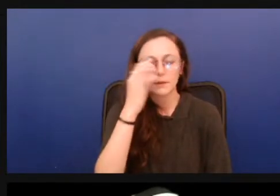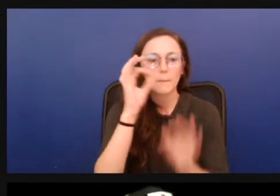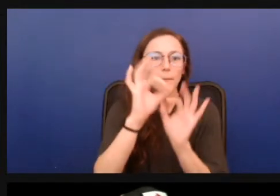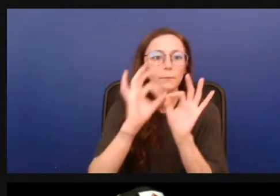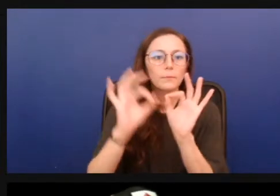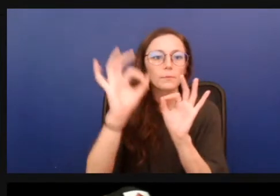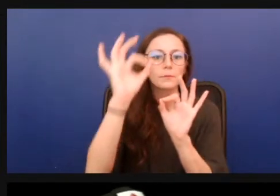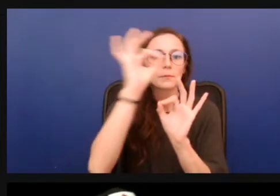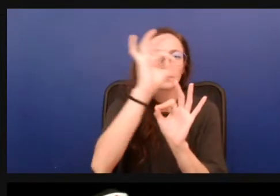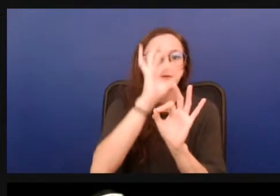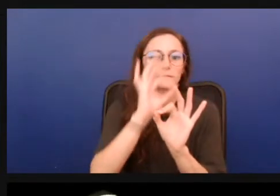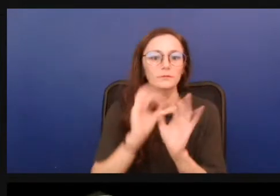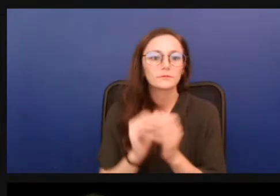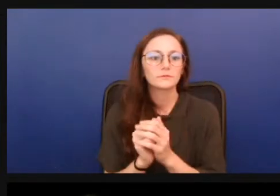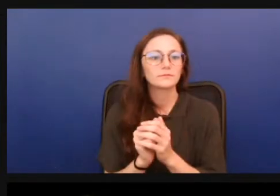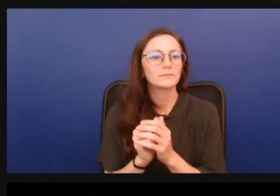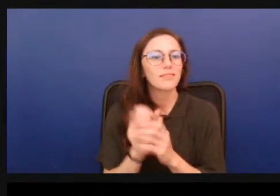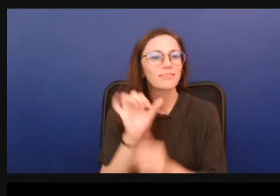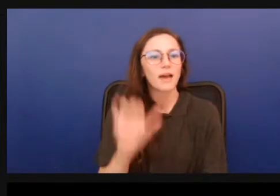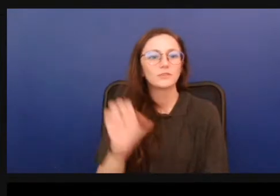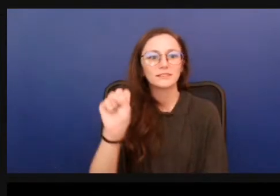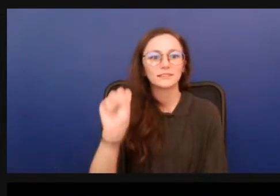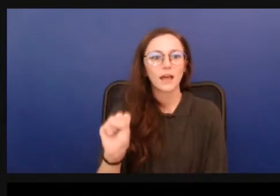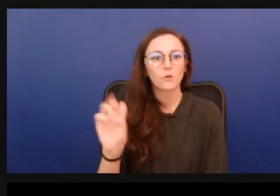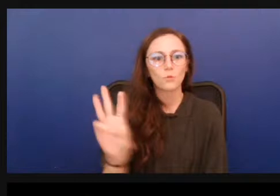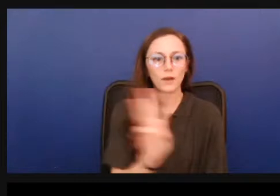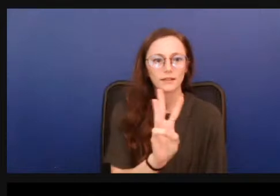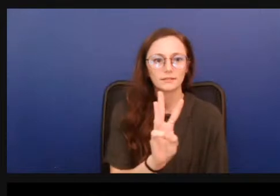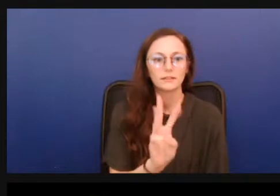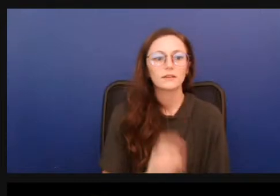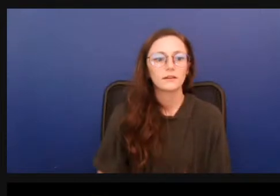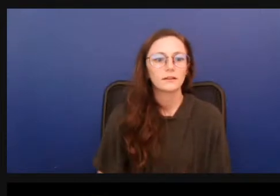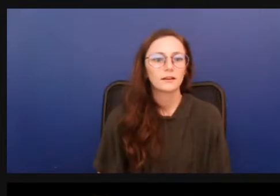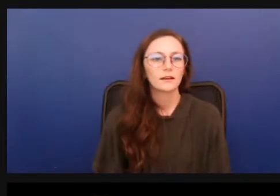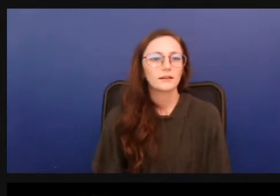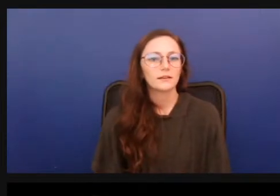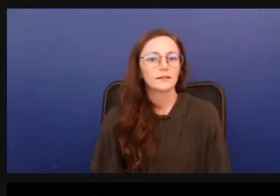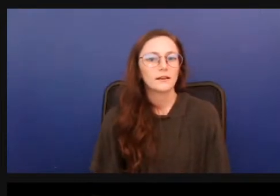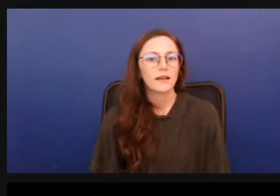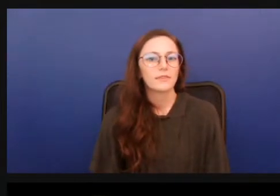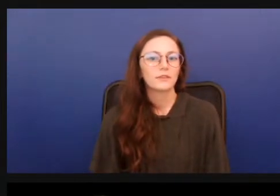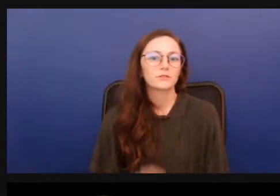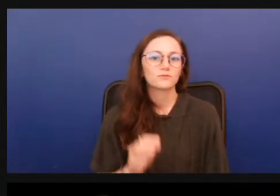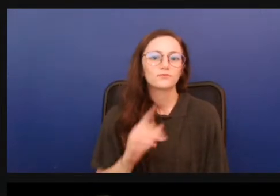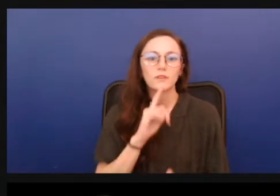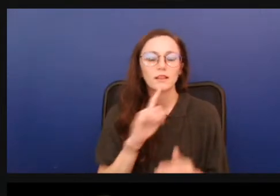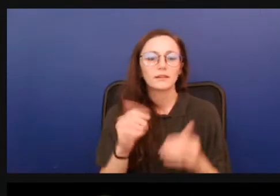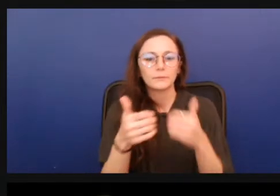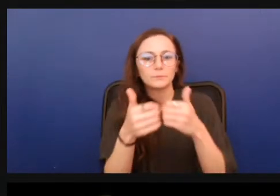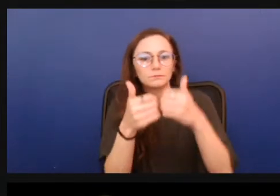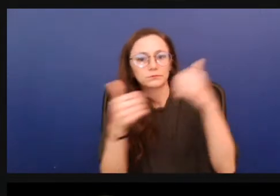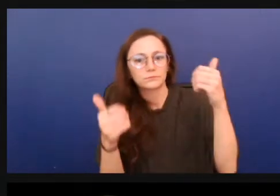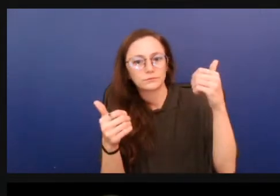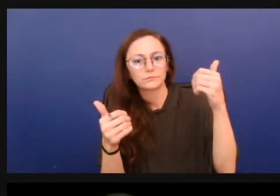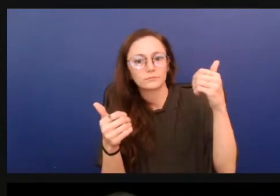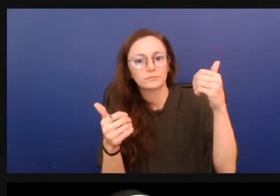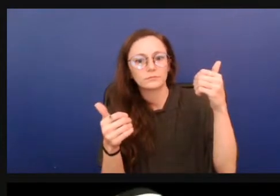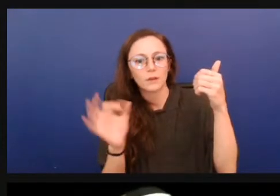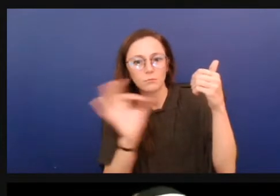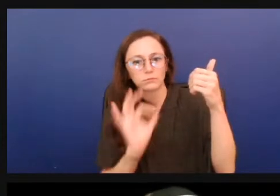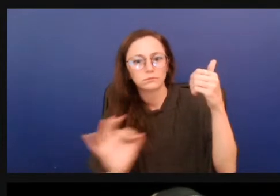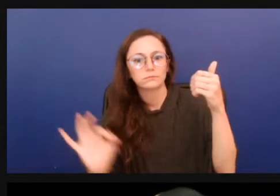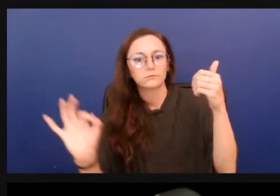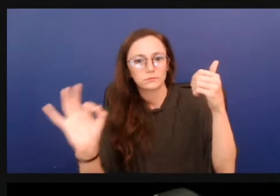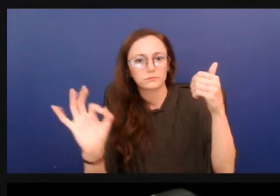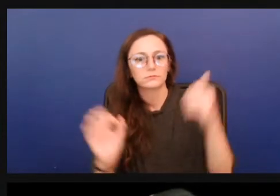intruded furthest to the southwest. When you look at the map, there's a little gap and then a small patch of events that are shallow. That's these ones over here. And I can pull